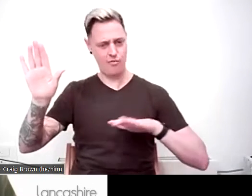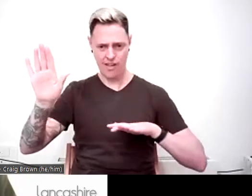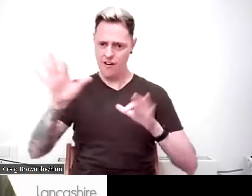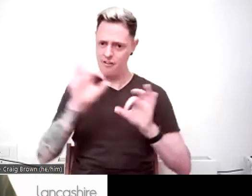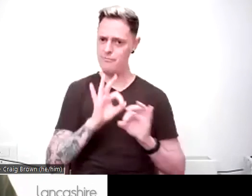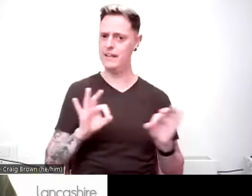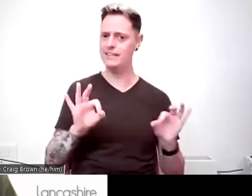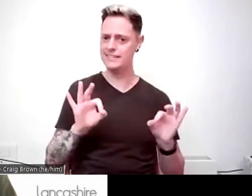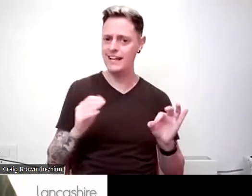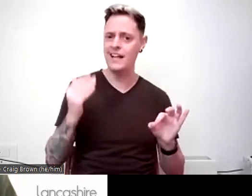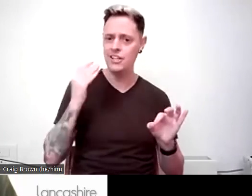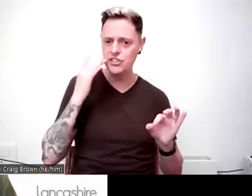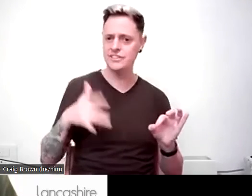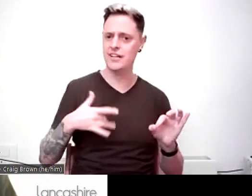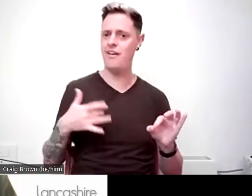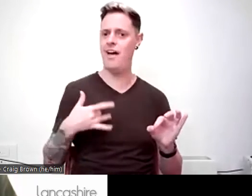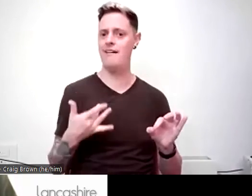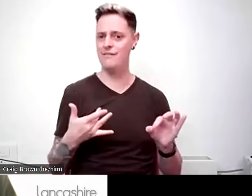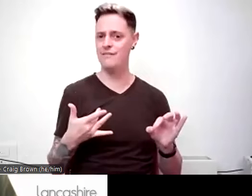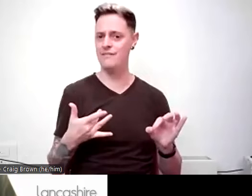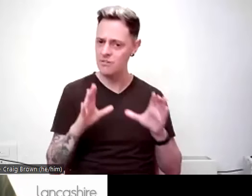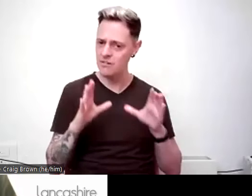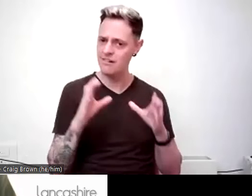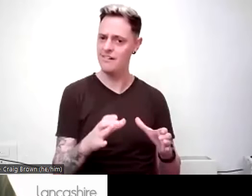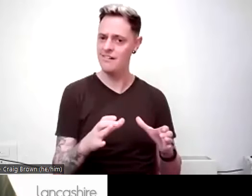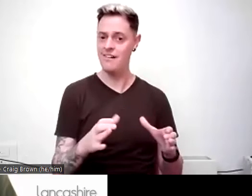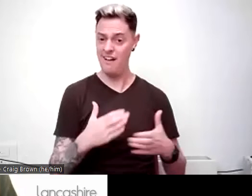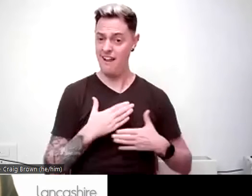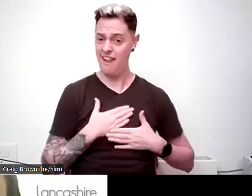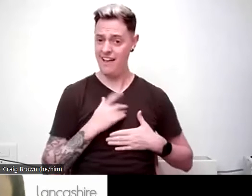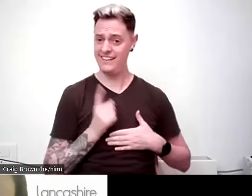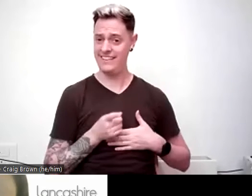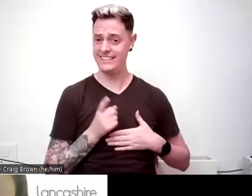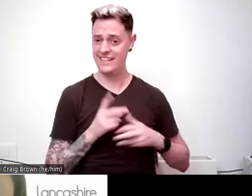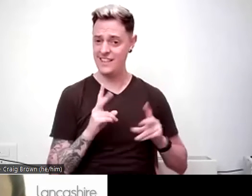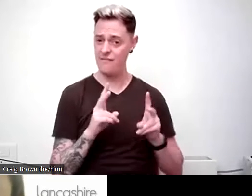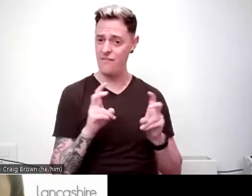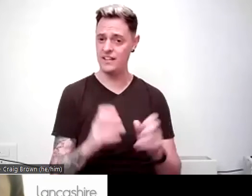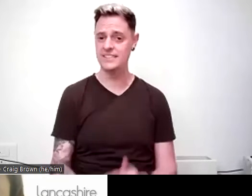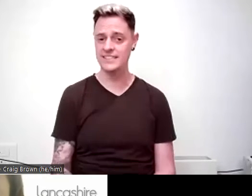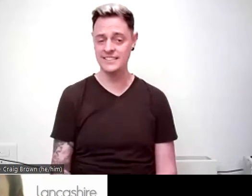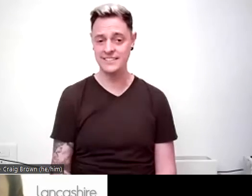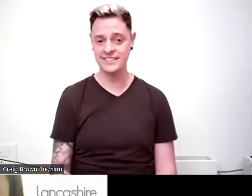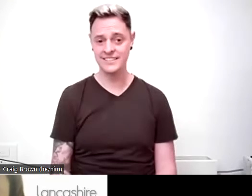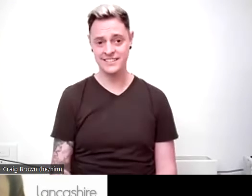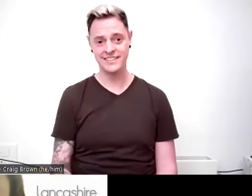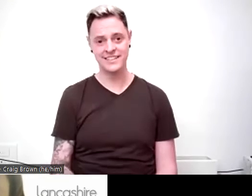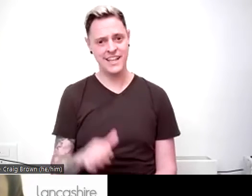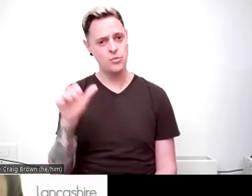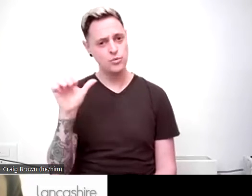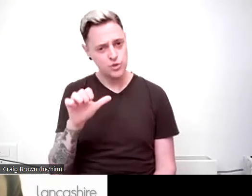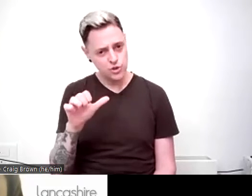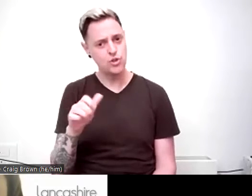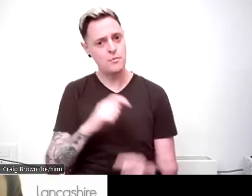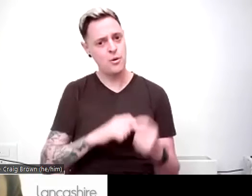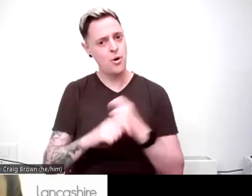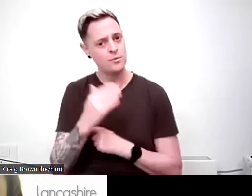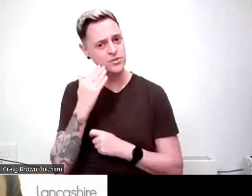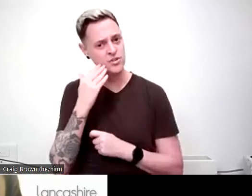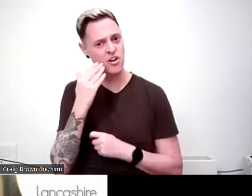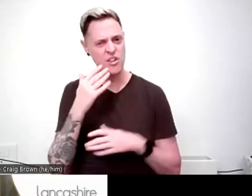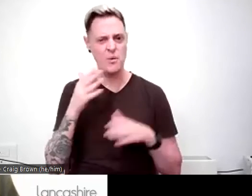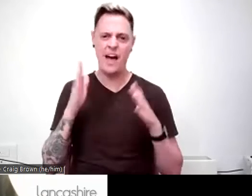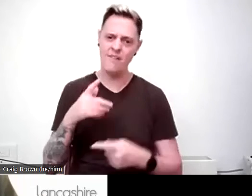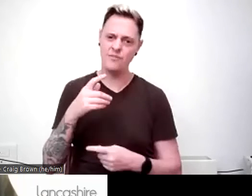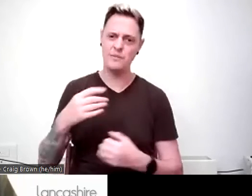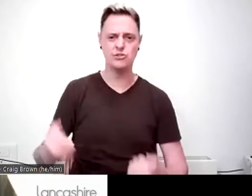a phrase that gets thrown about a lot, but I like it. I think, we do deserve to have some softness. We don't always have to be strong. We don't